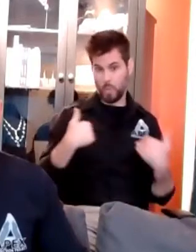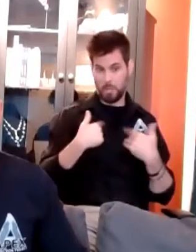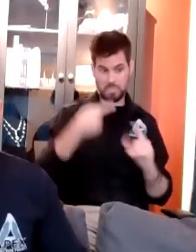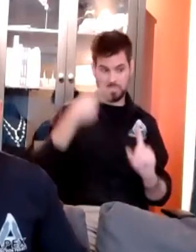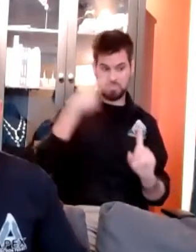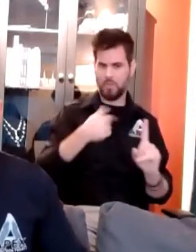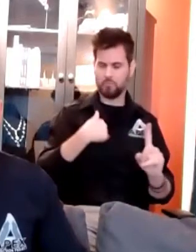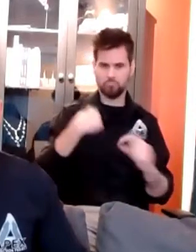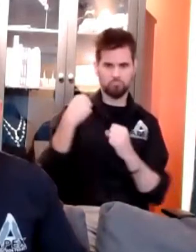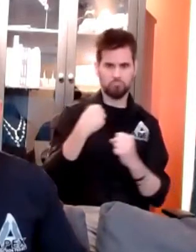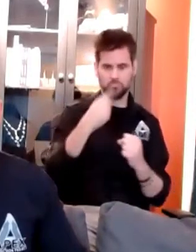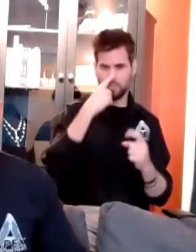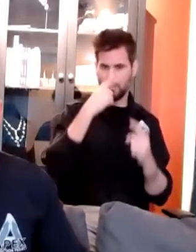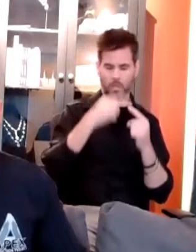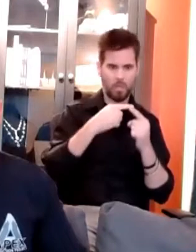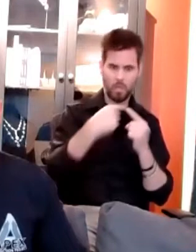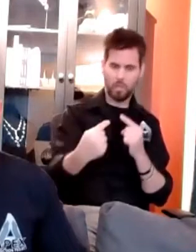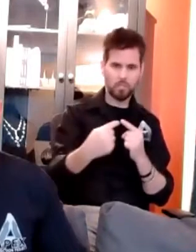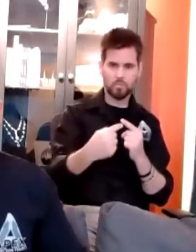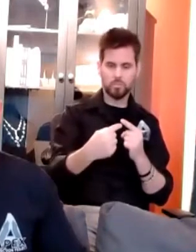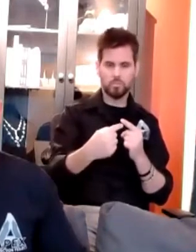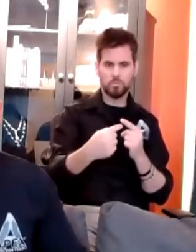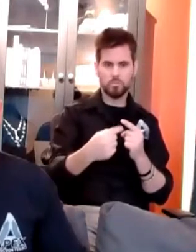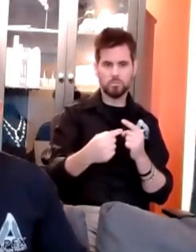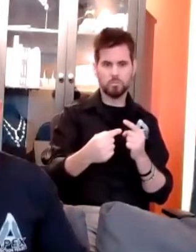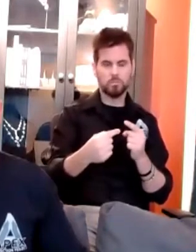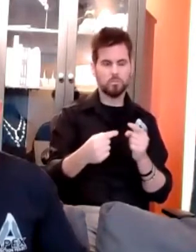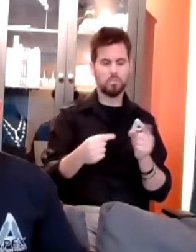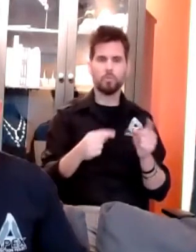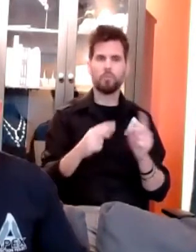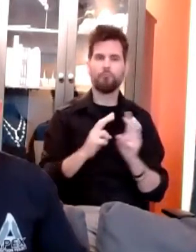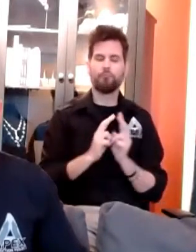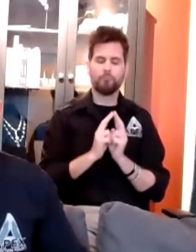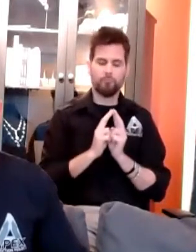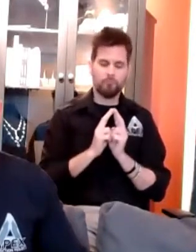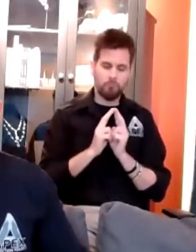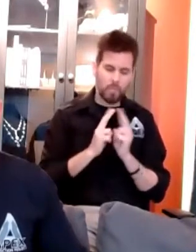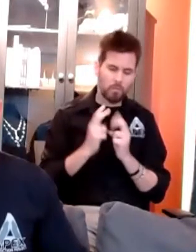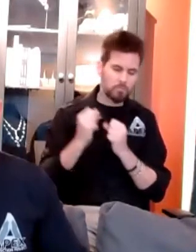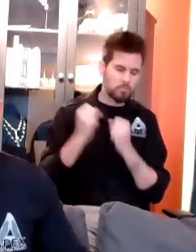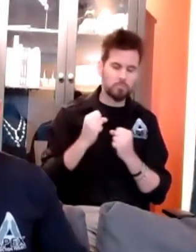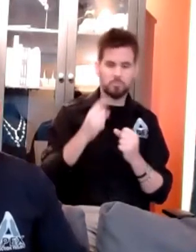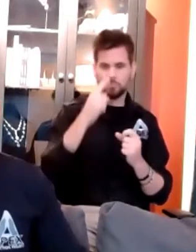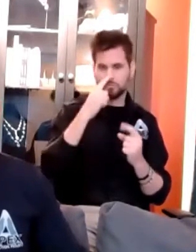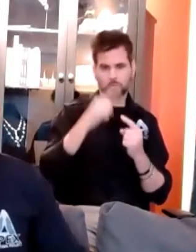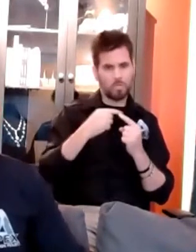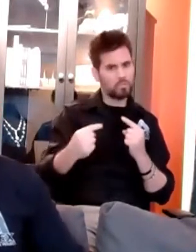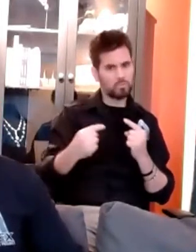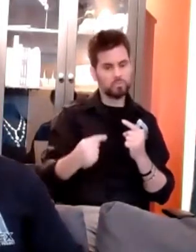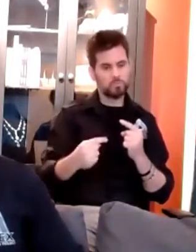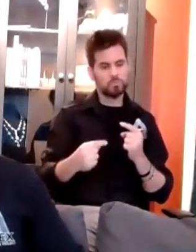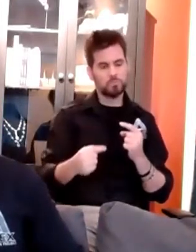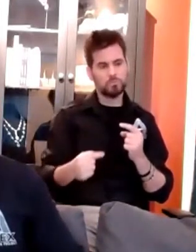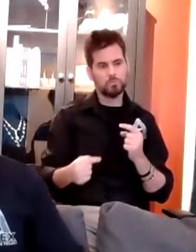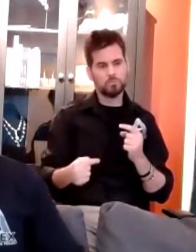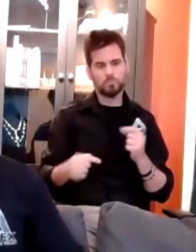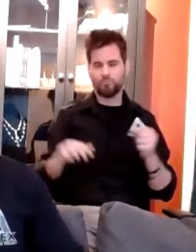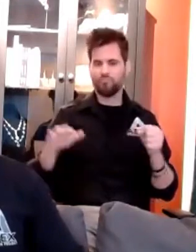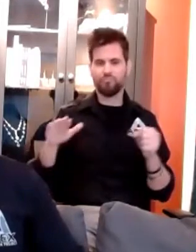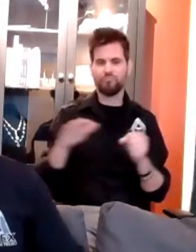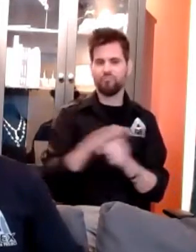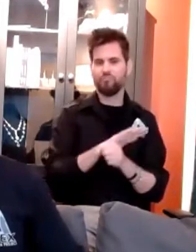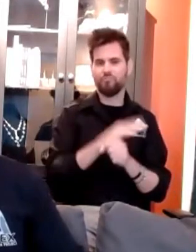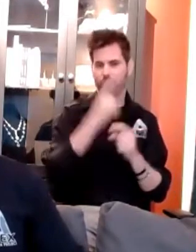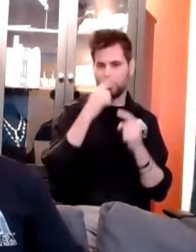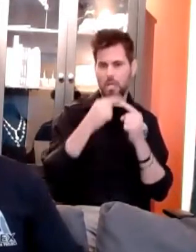very, very extreme allergies. It's a full-blown medical condition at this point,